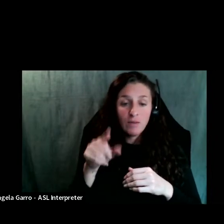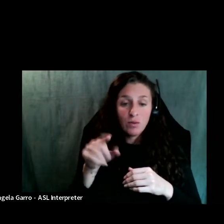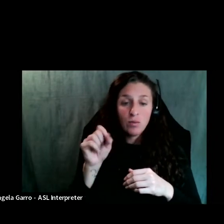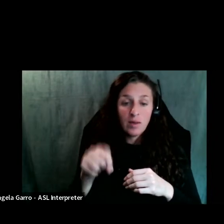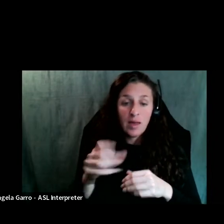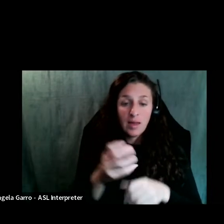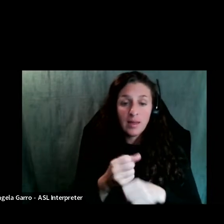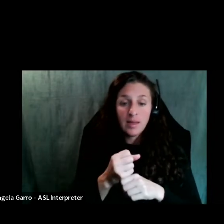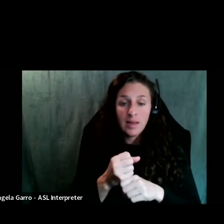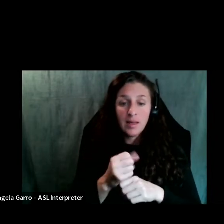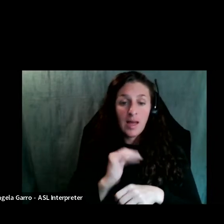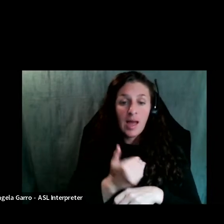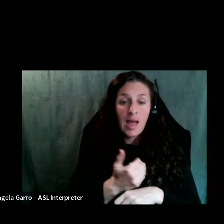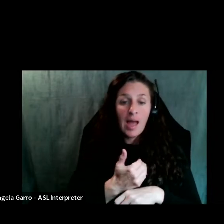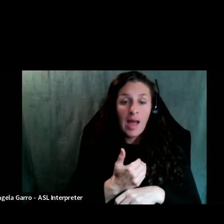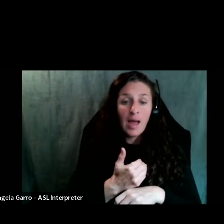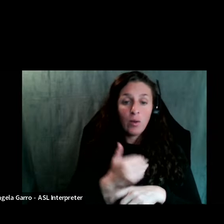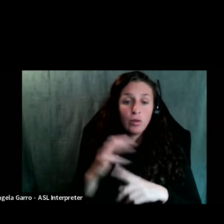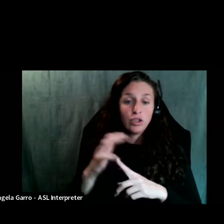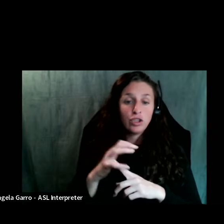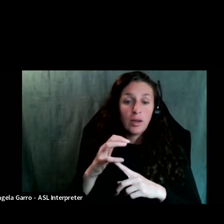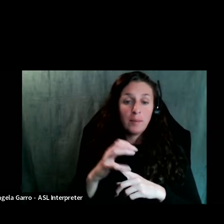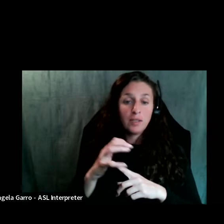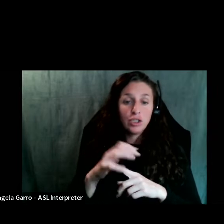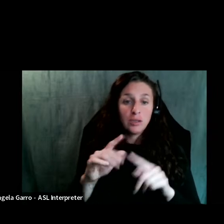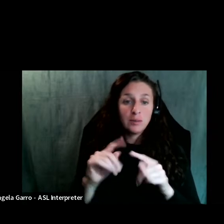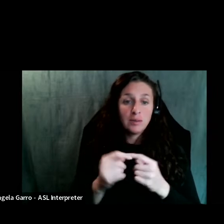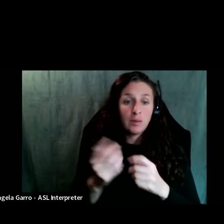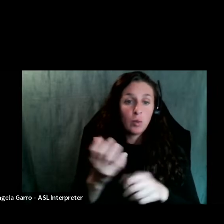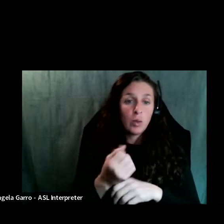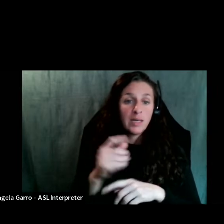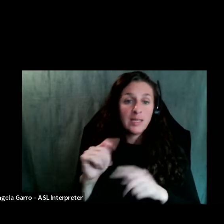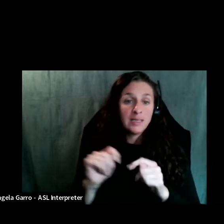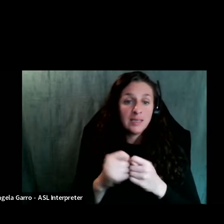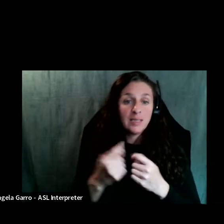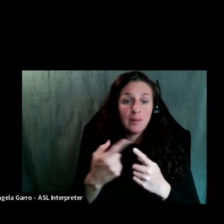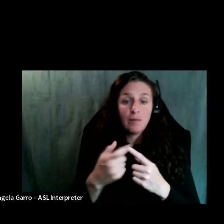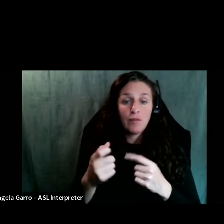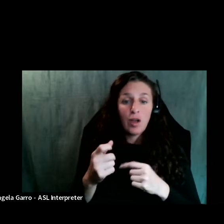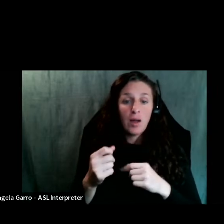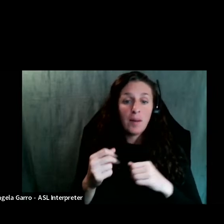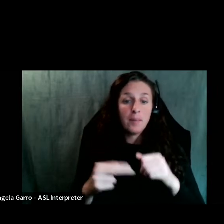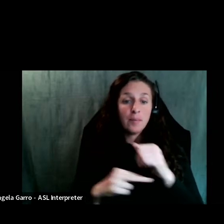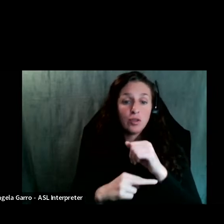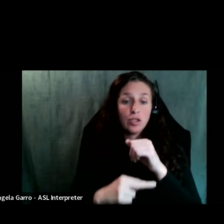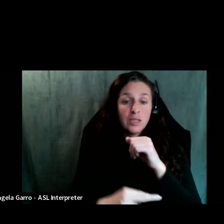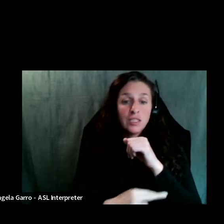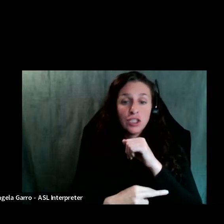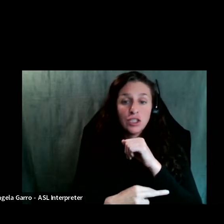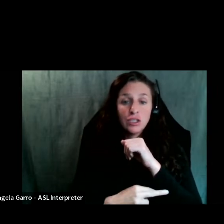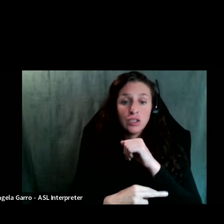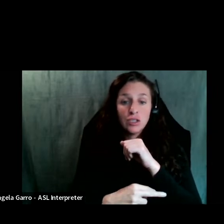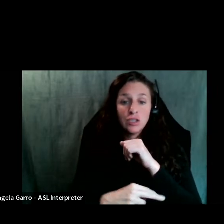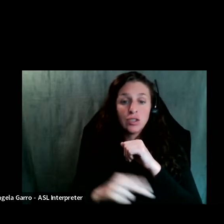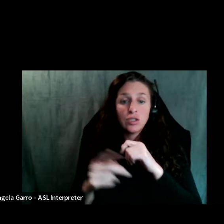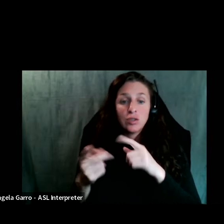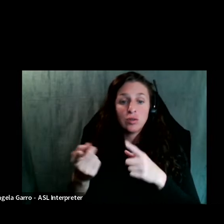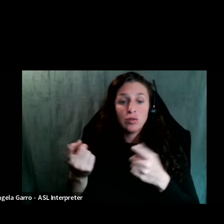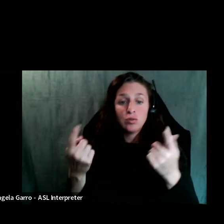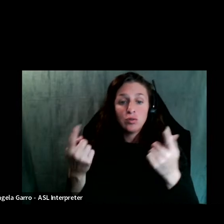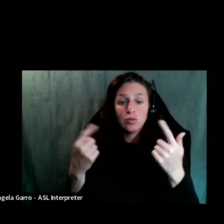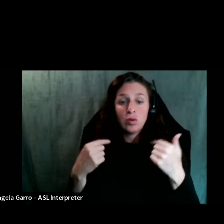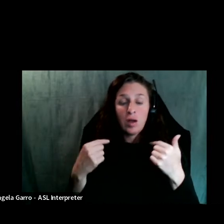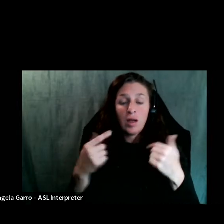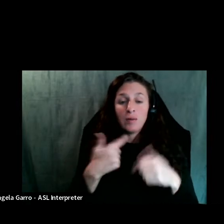our championship team, winning team from Bridge to come, and we